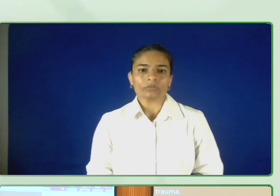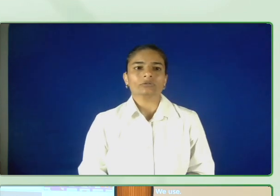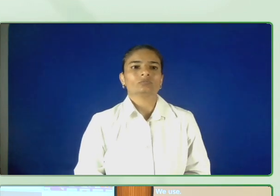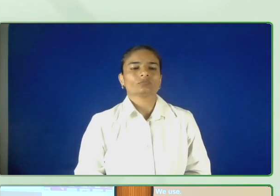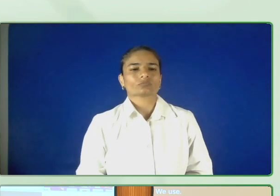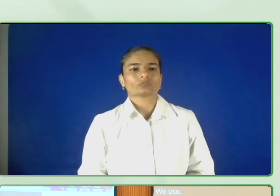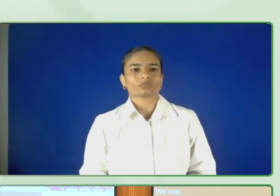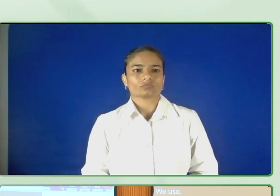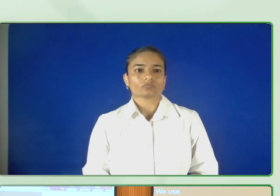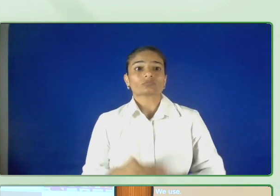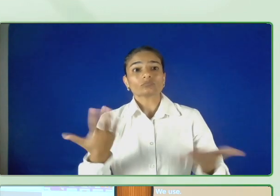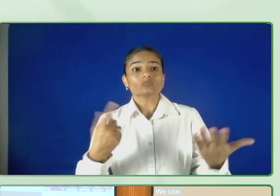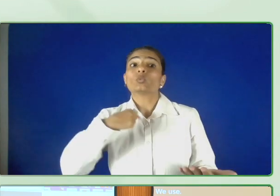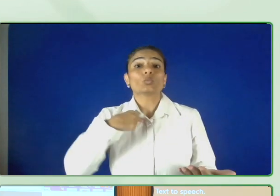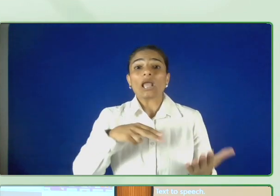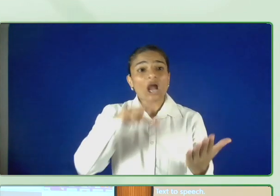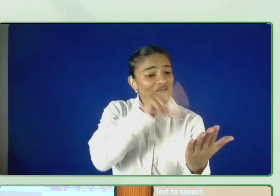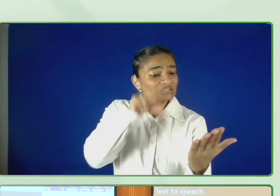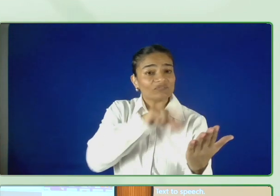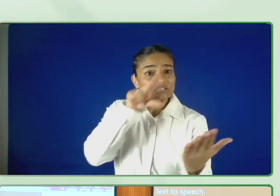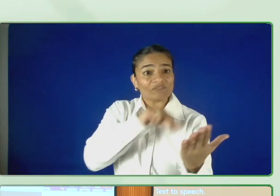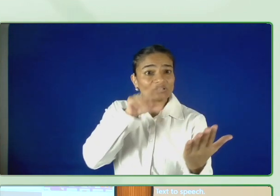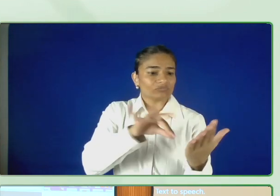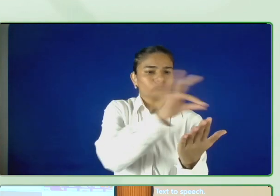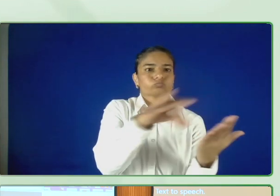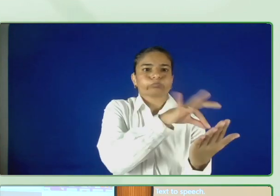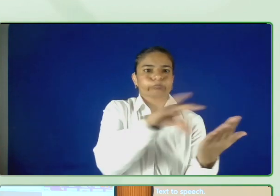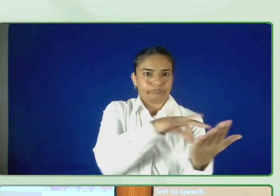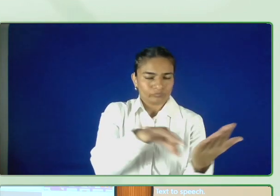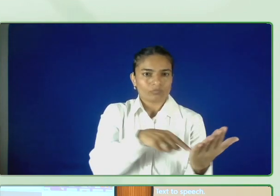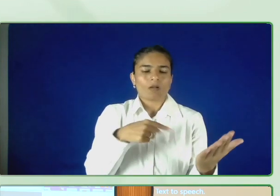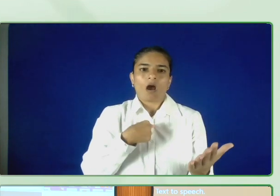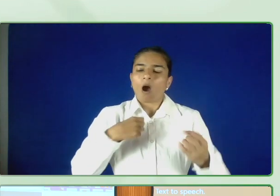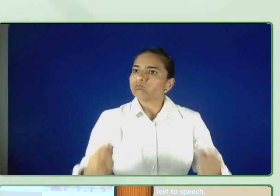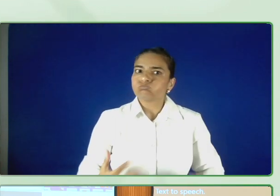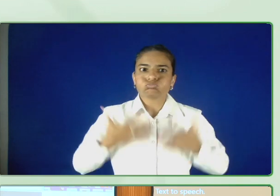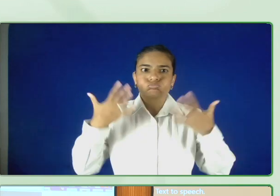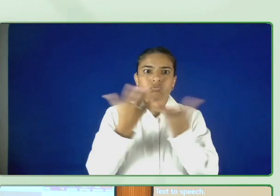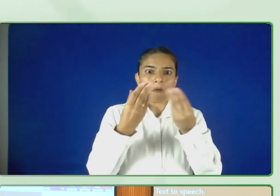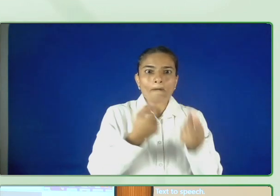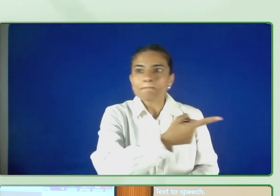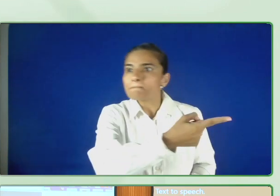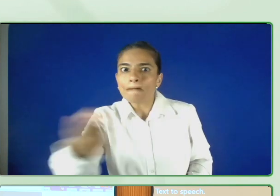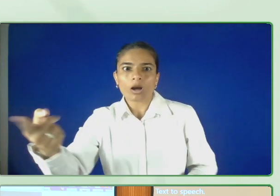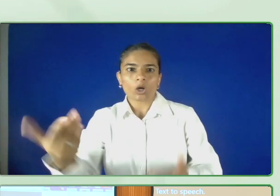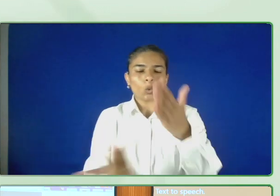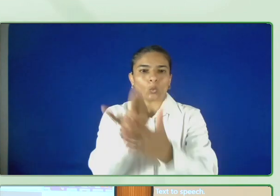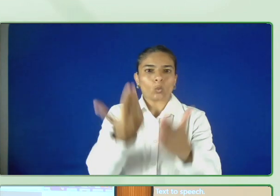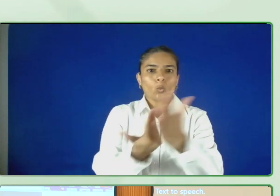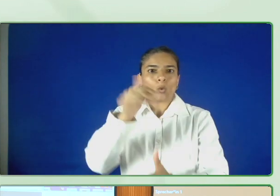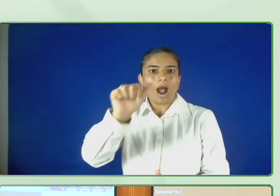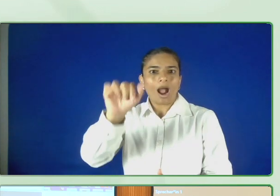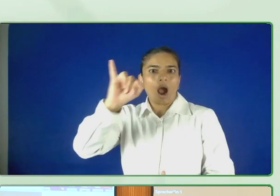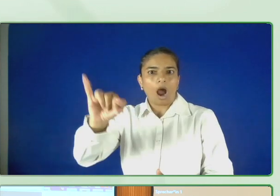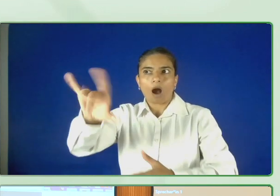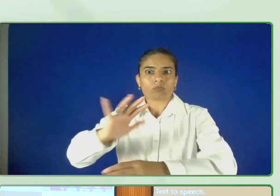text-to-speech. And I was inspired by many of your AI tools that you have here. And so I want to